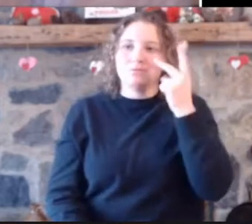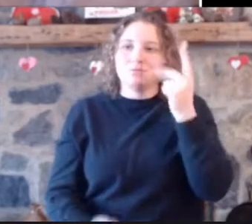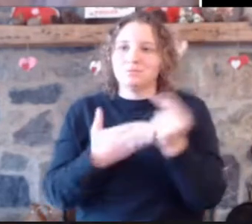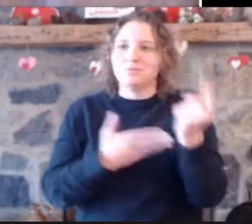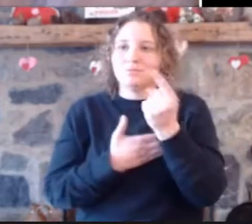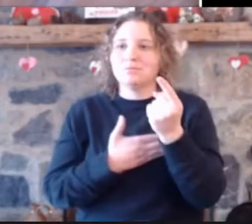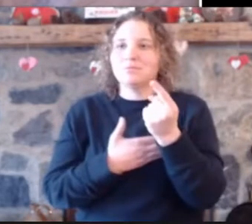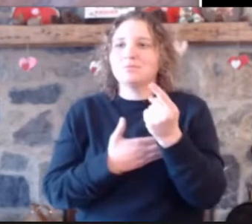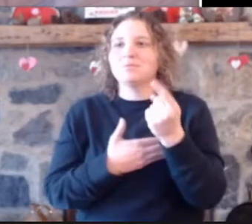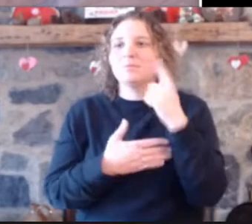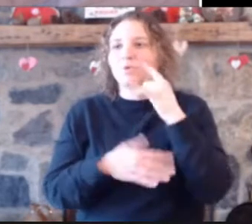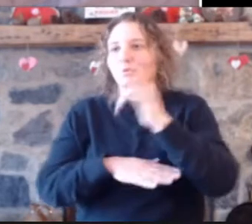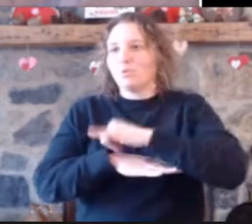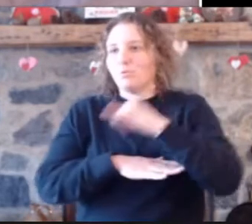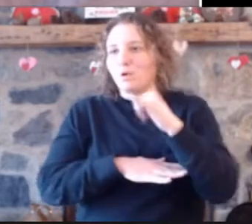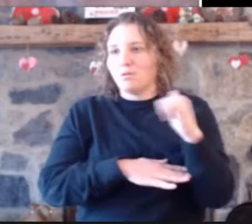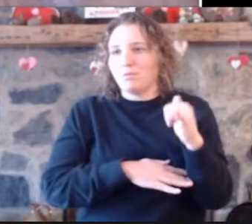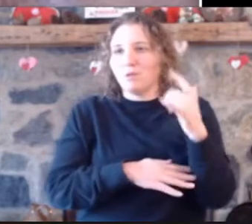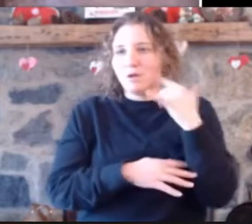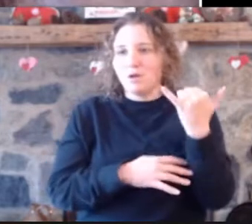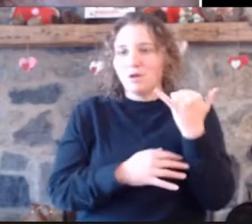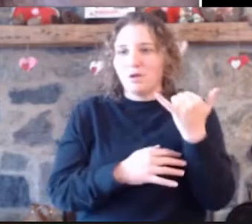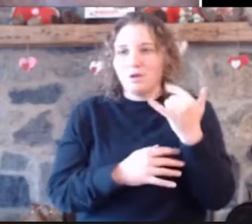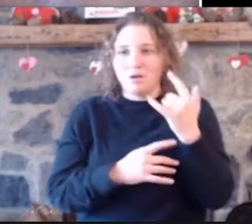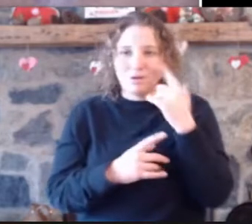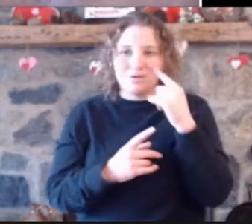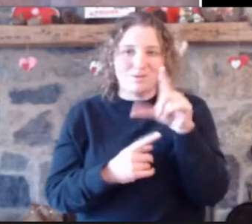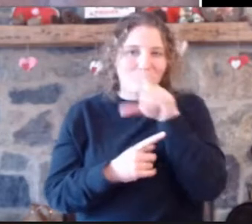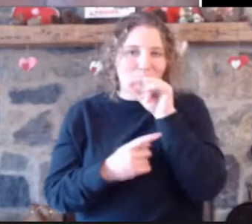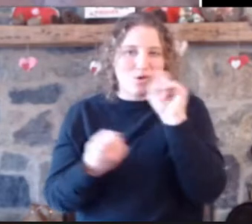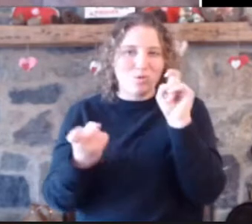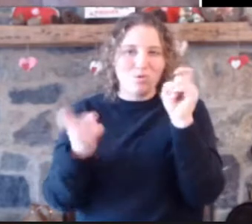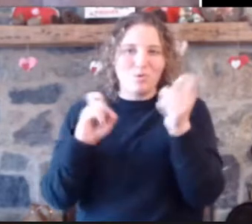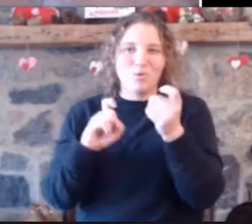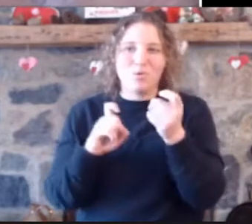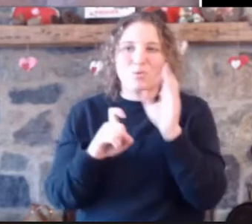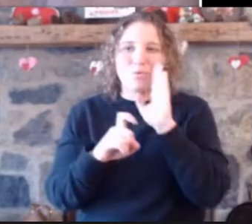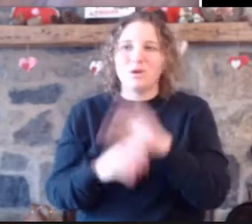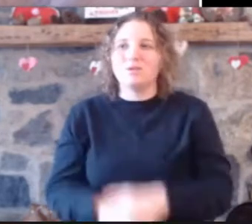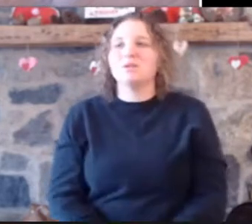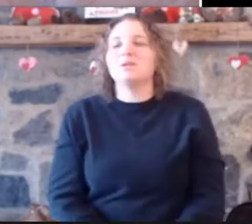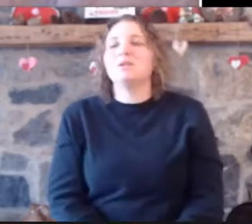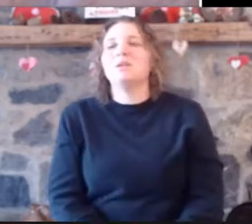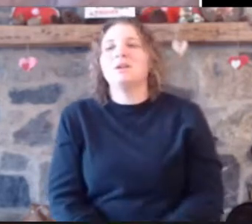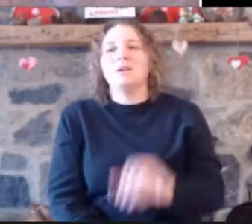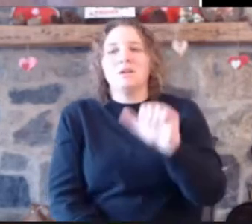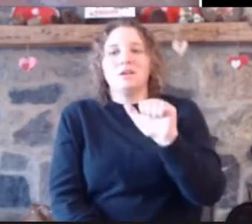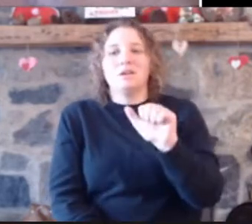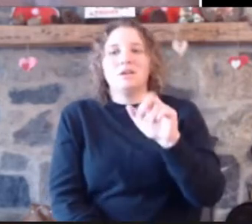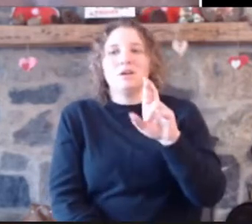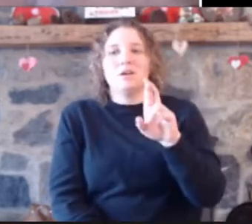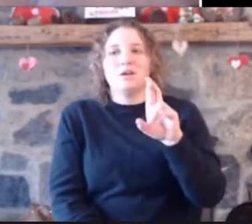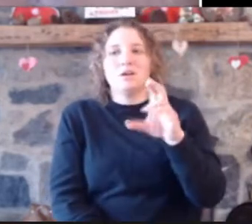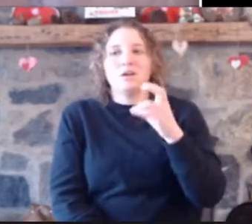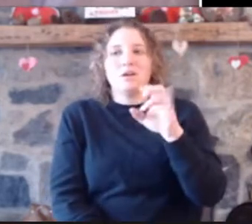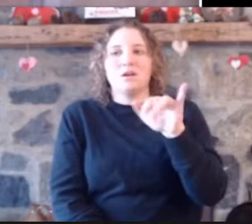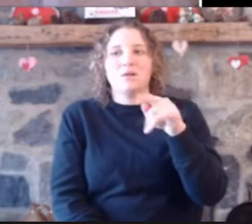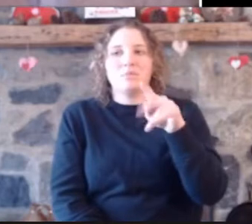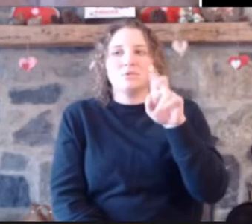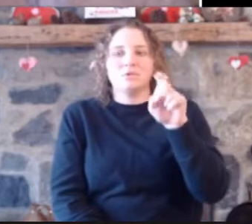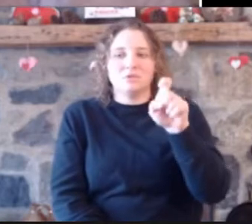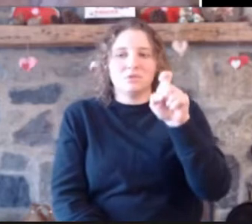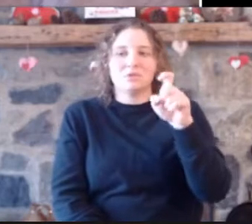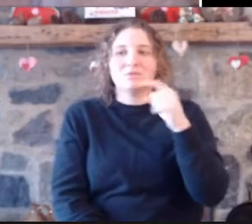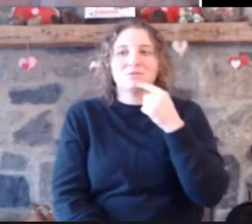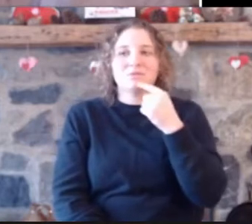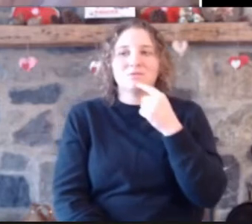time. We'll deal with Archaeopteryx, so-called bird transitional forms here, whales. Archaeopteryx is coming from Biology Concepts and